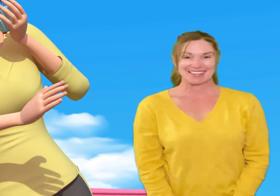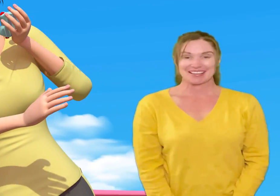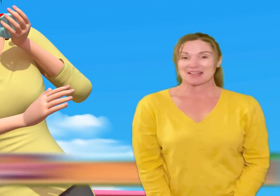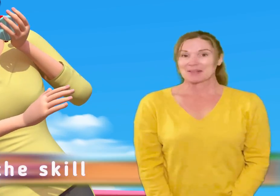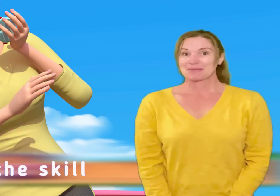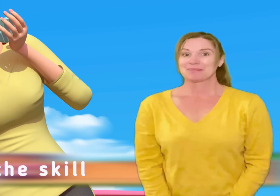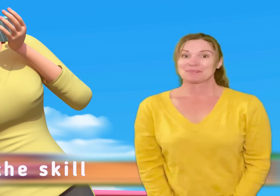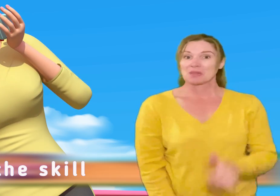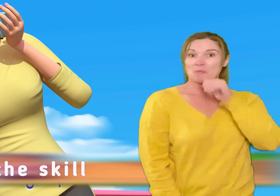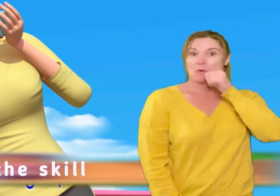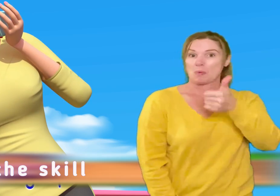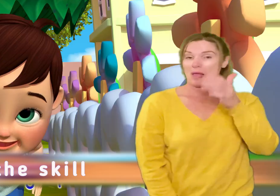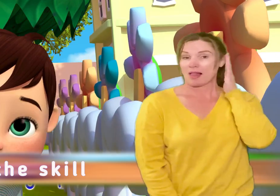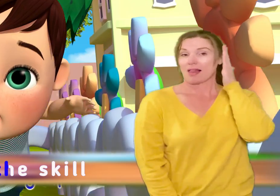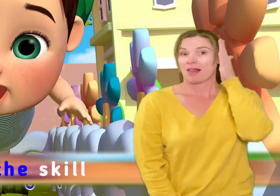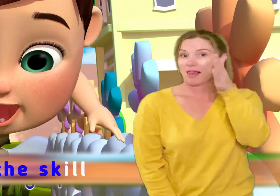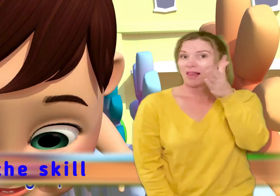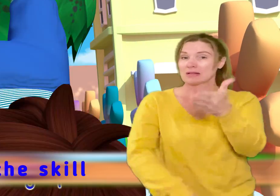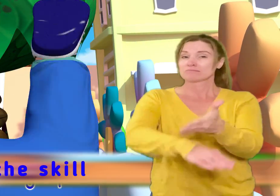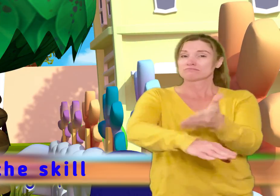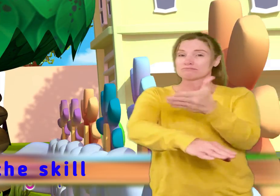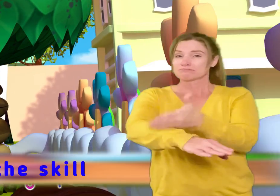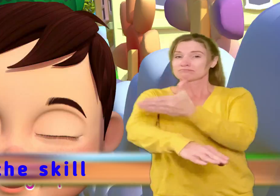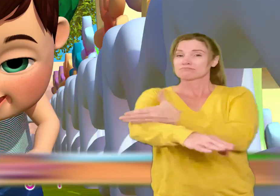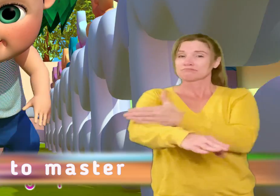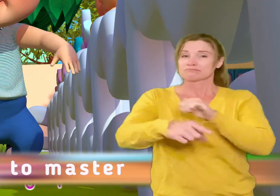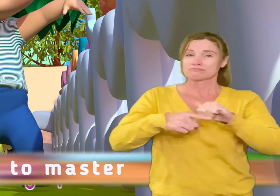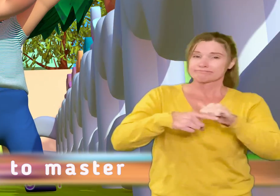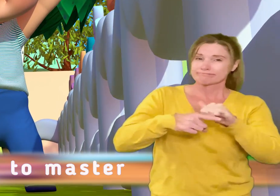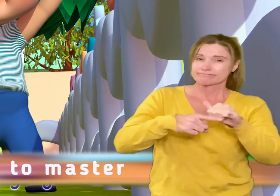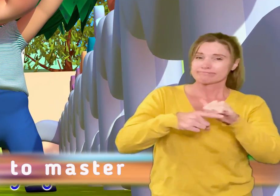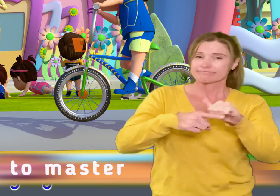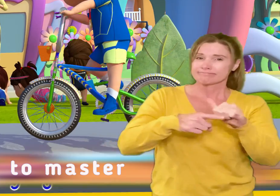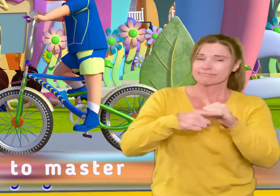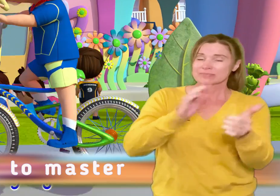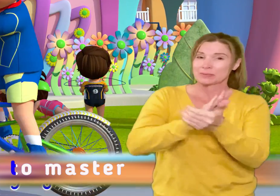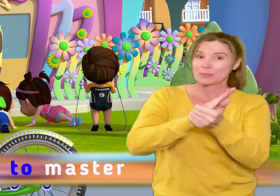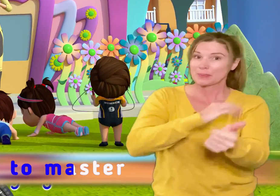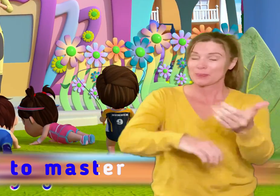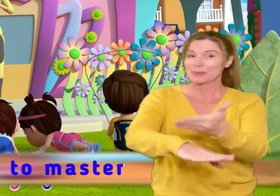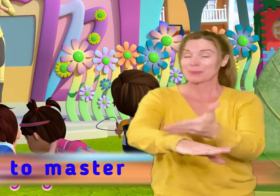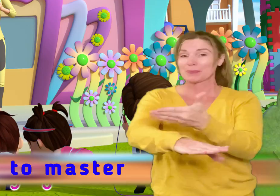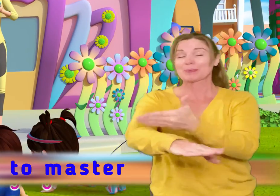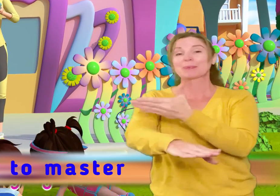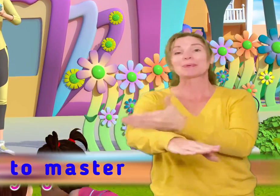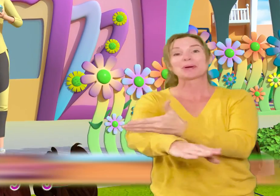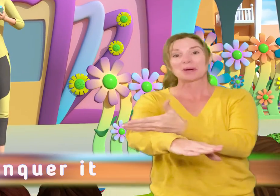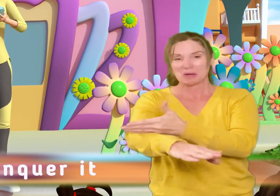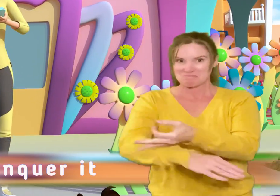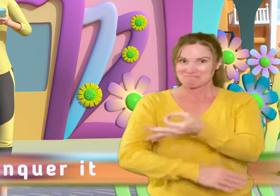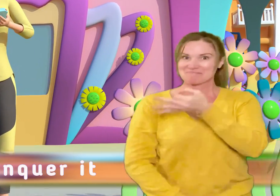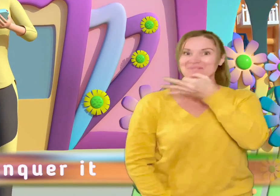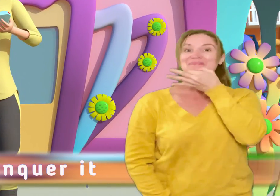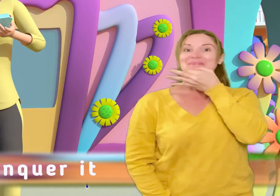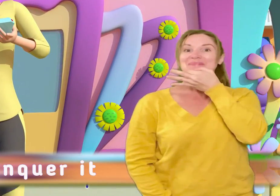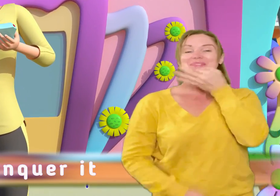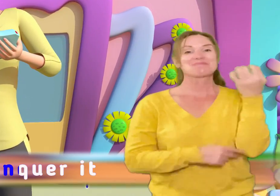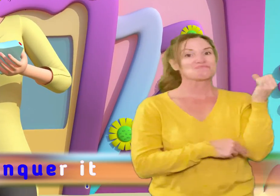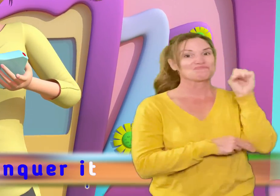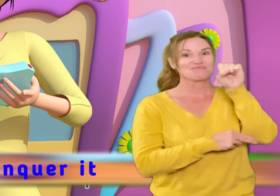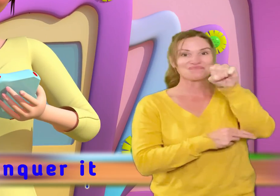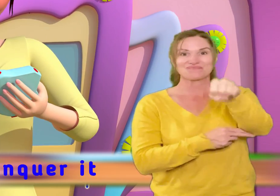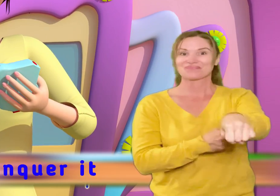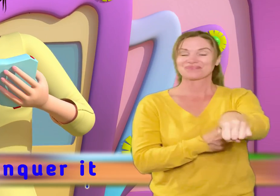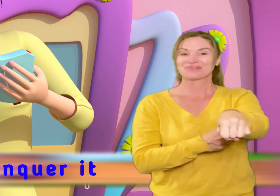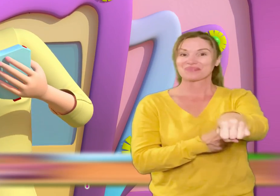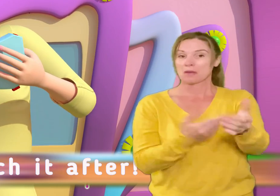scrapers tomorrow we'll bring up the skill we've been trying to master we'll Master it